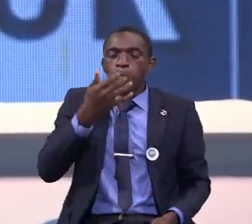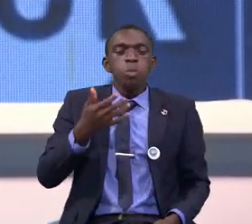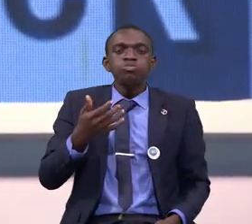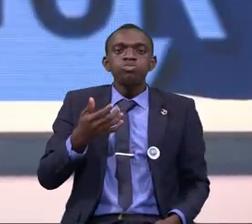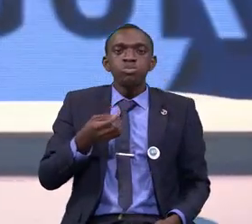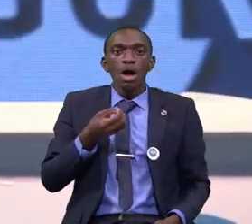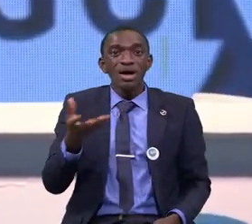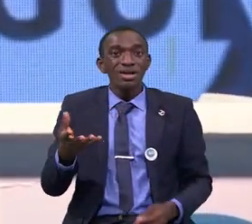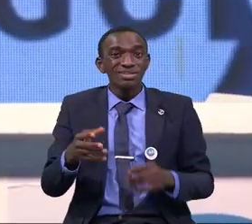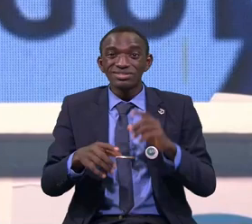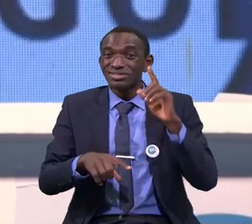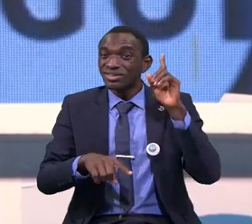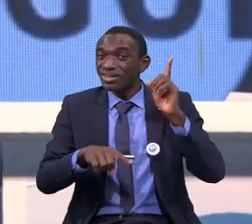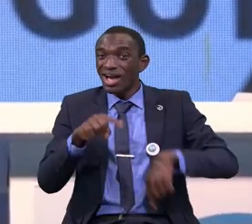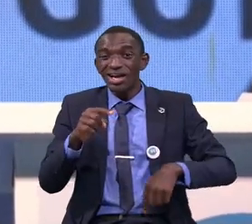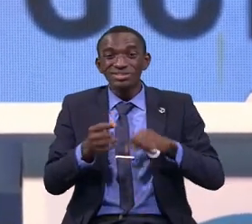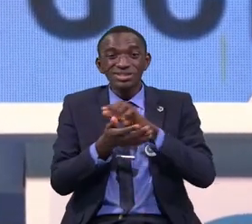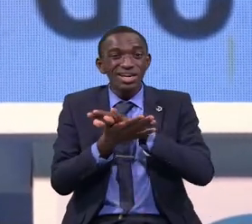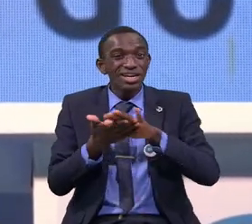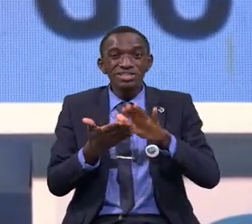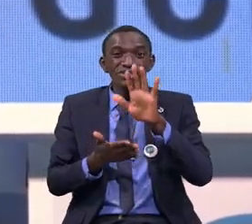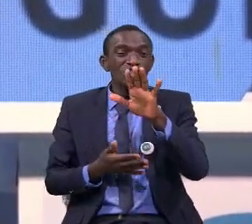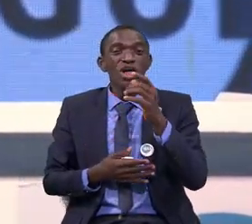It does not cleanse your tongue.